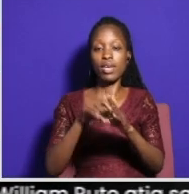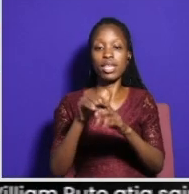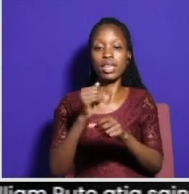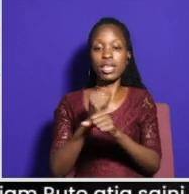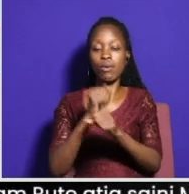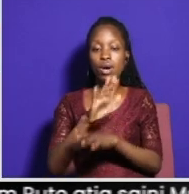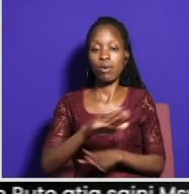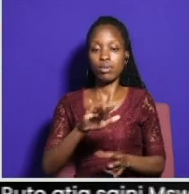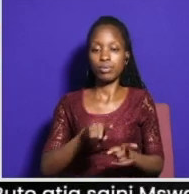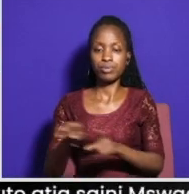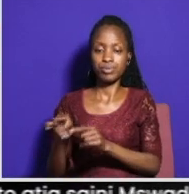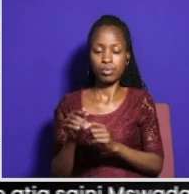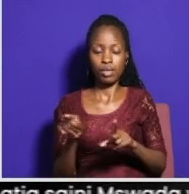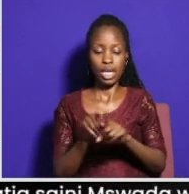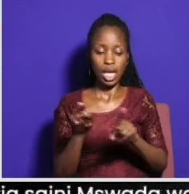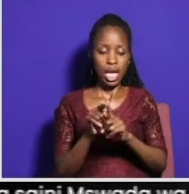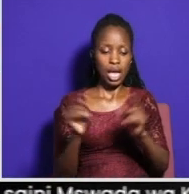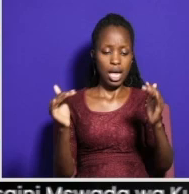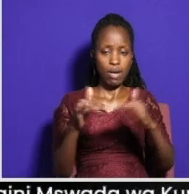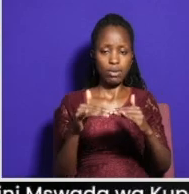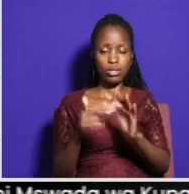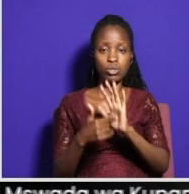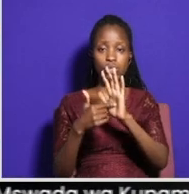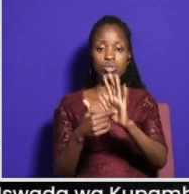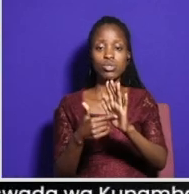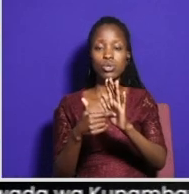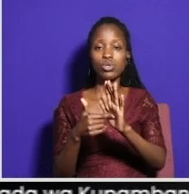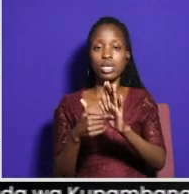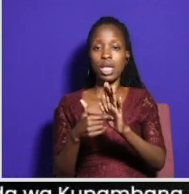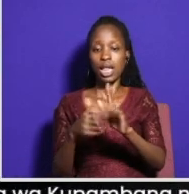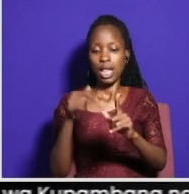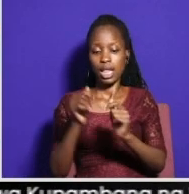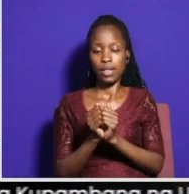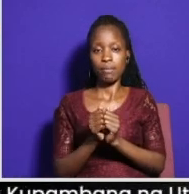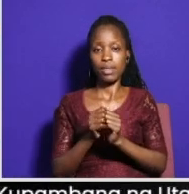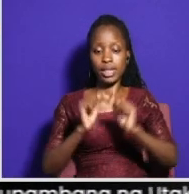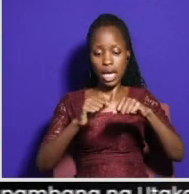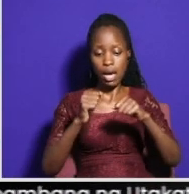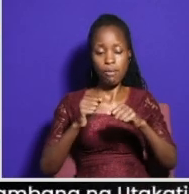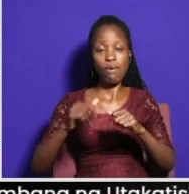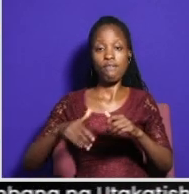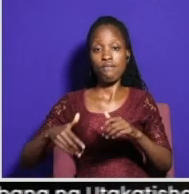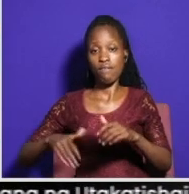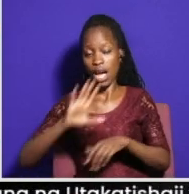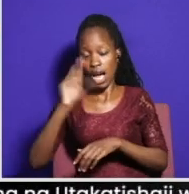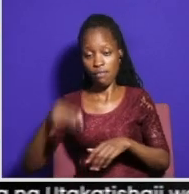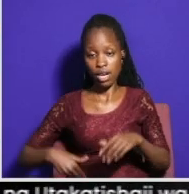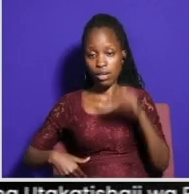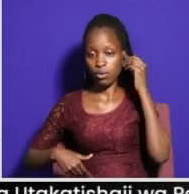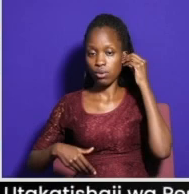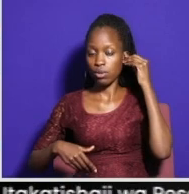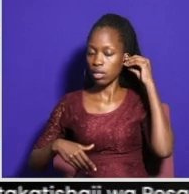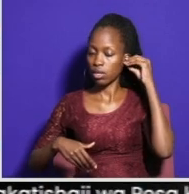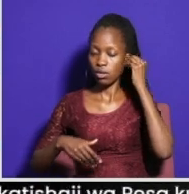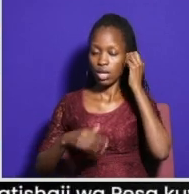Our assembly embodies the immense potential of African youth, providing the age is not a barrier,